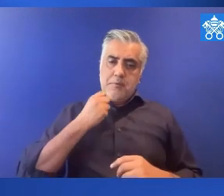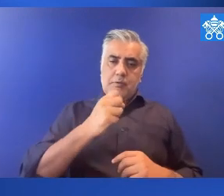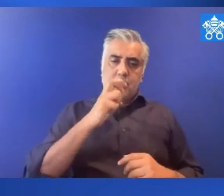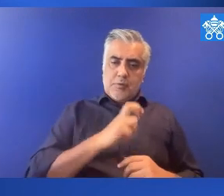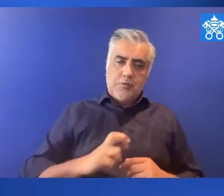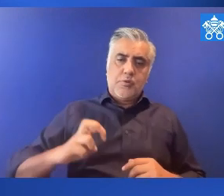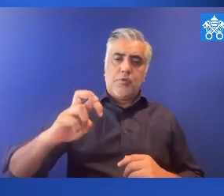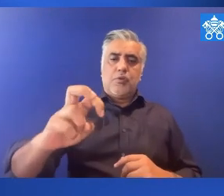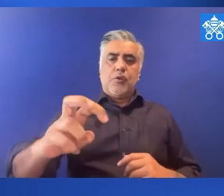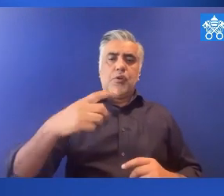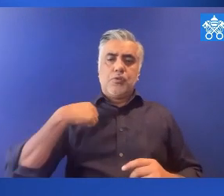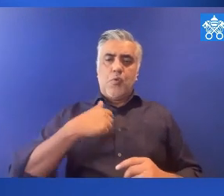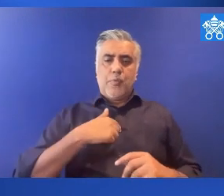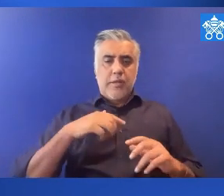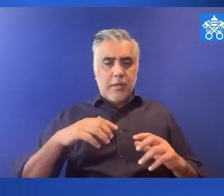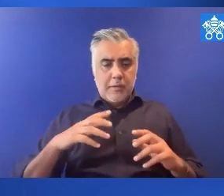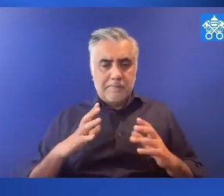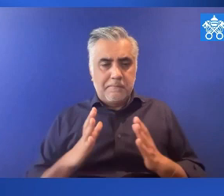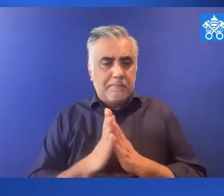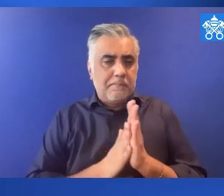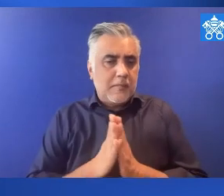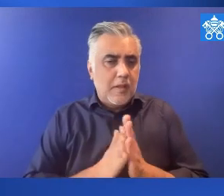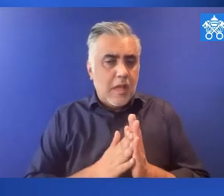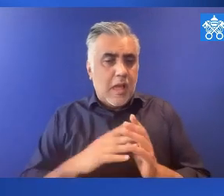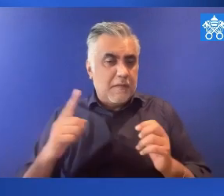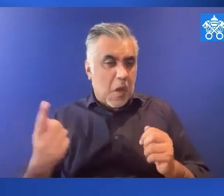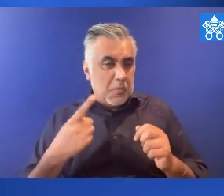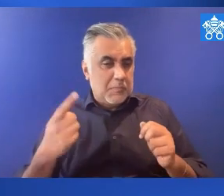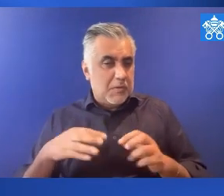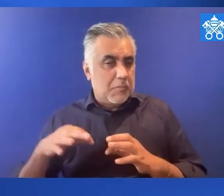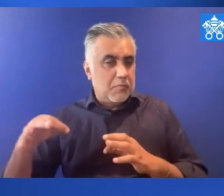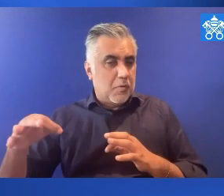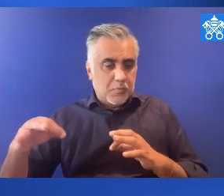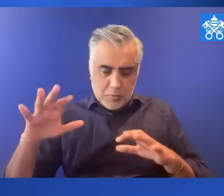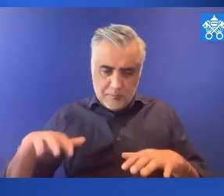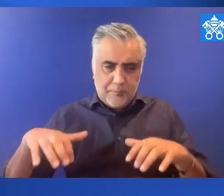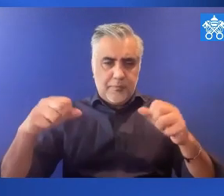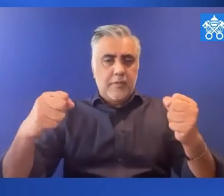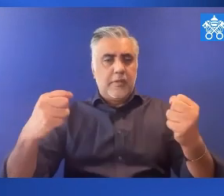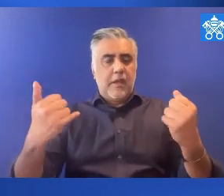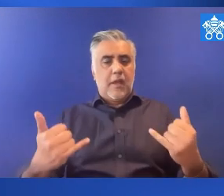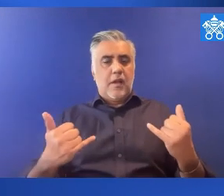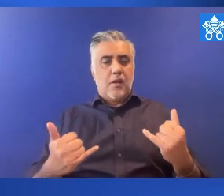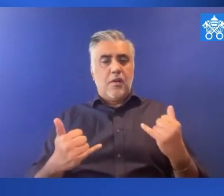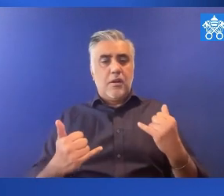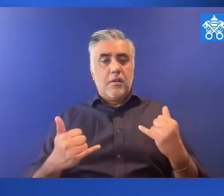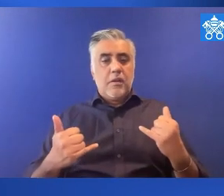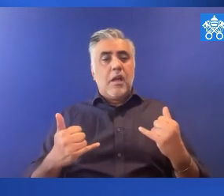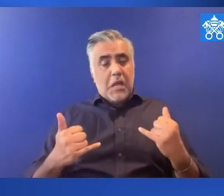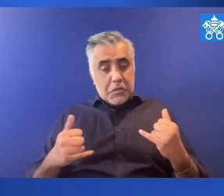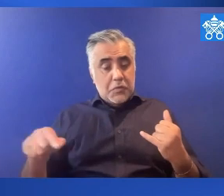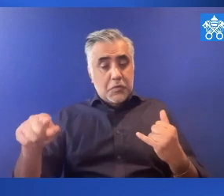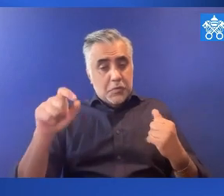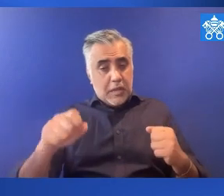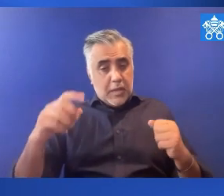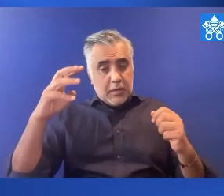puts us on a journey, allows us to take the initiative that had always been postponed.